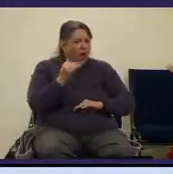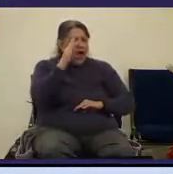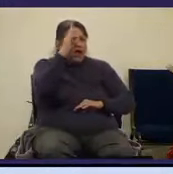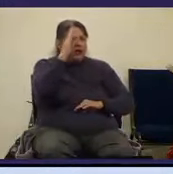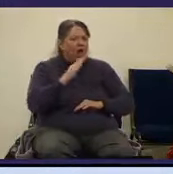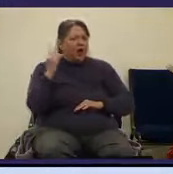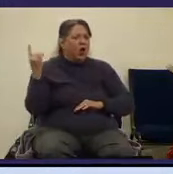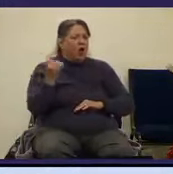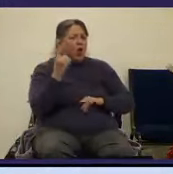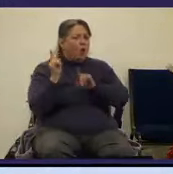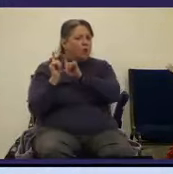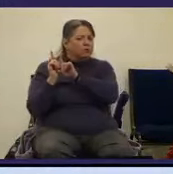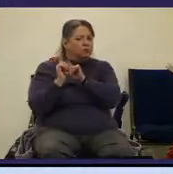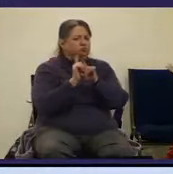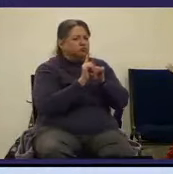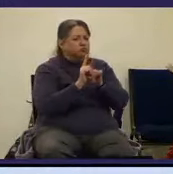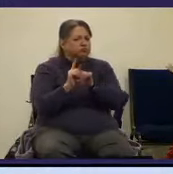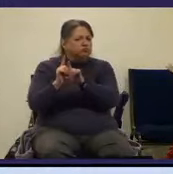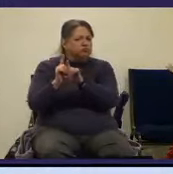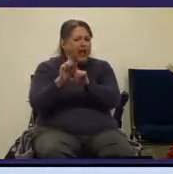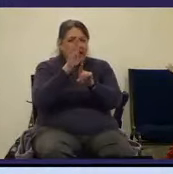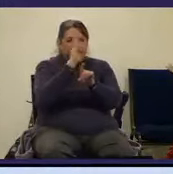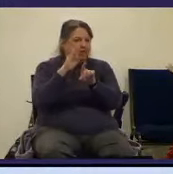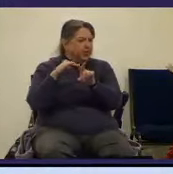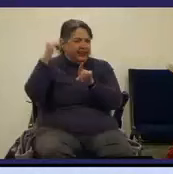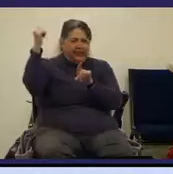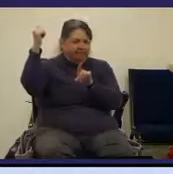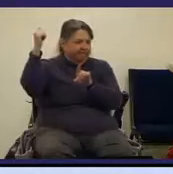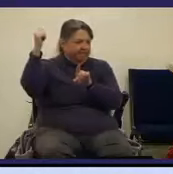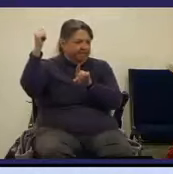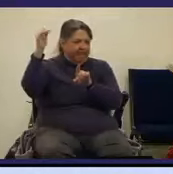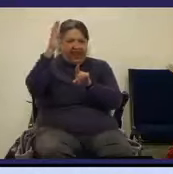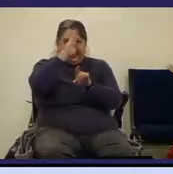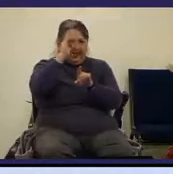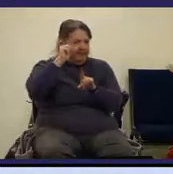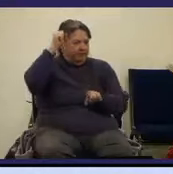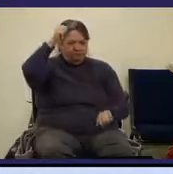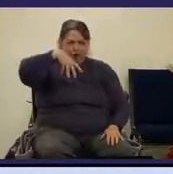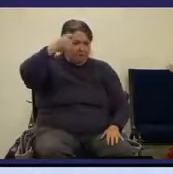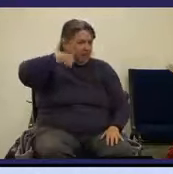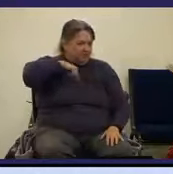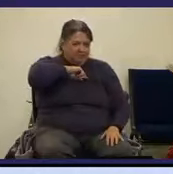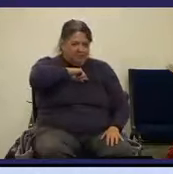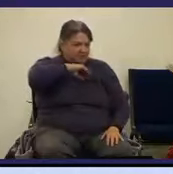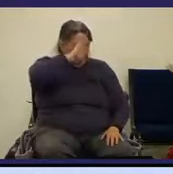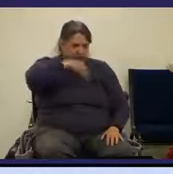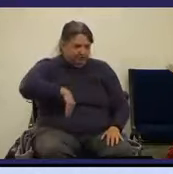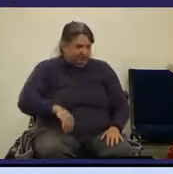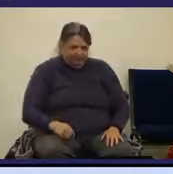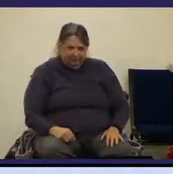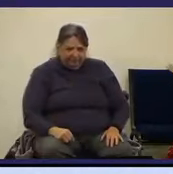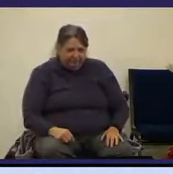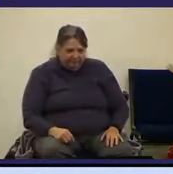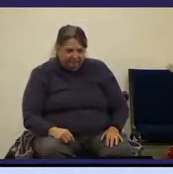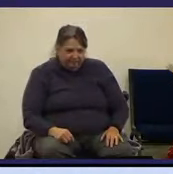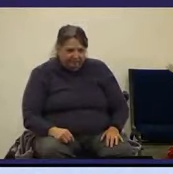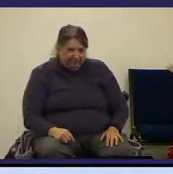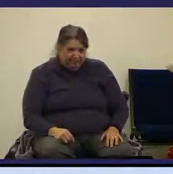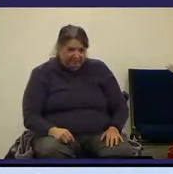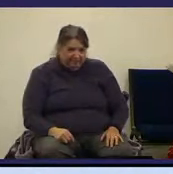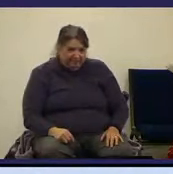have everything you need. You can have everything in this world, but if God is